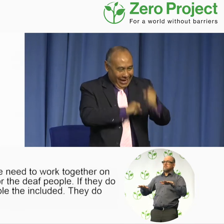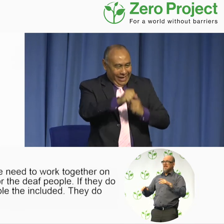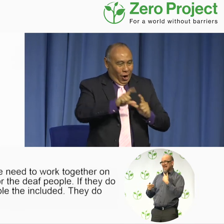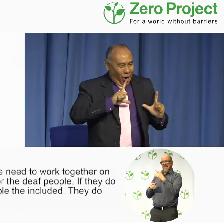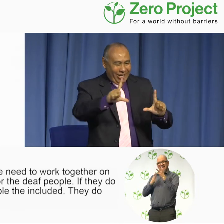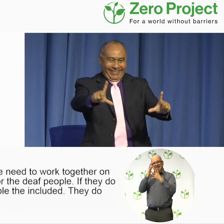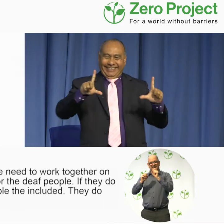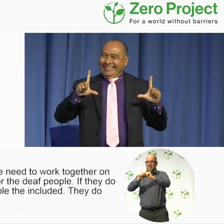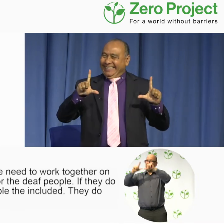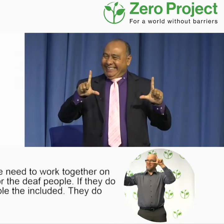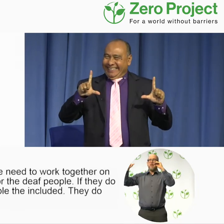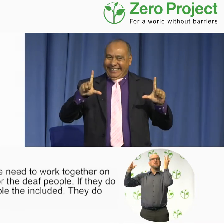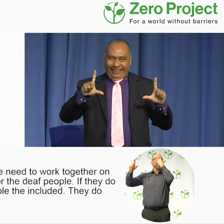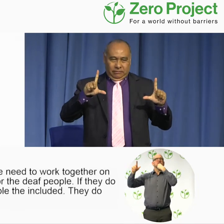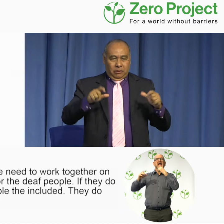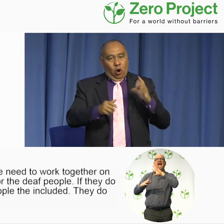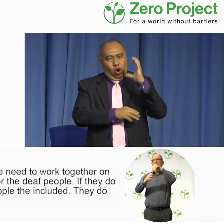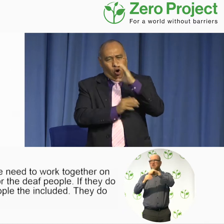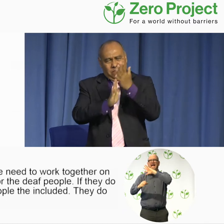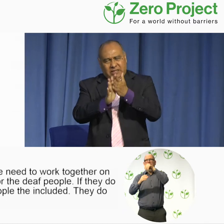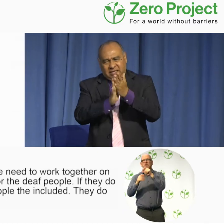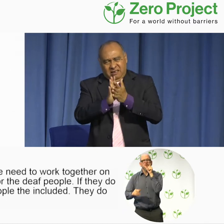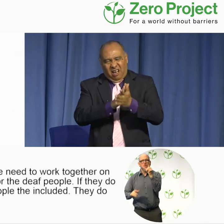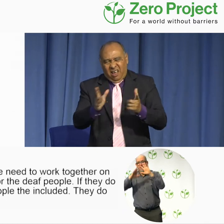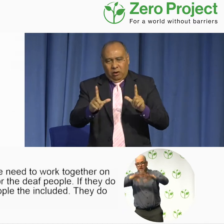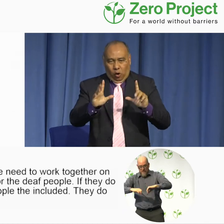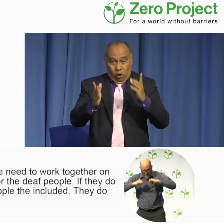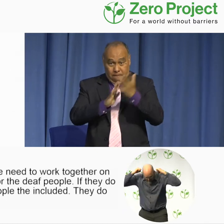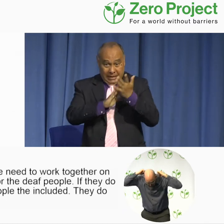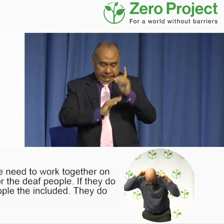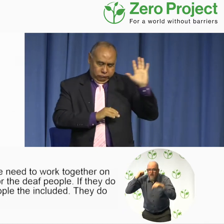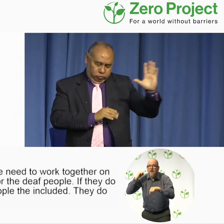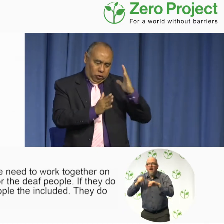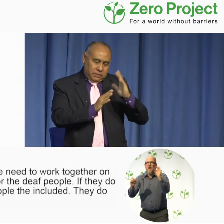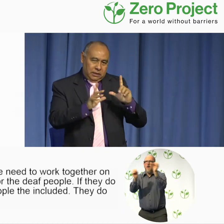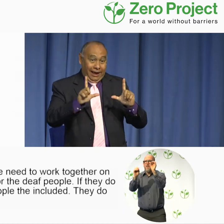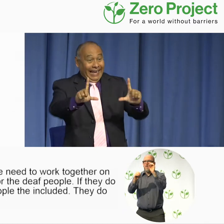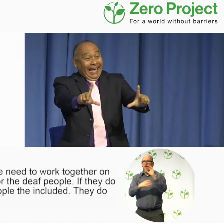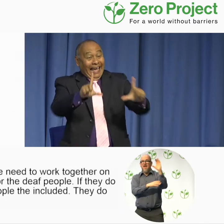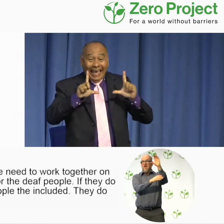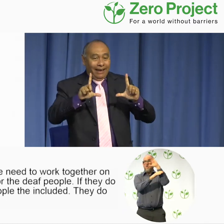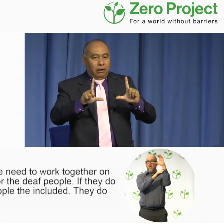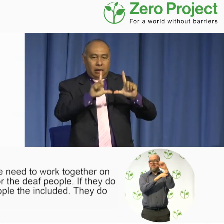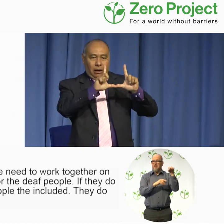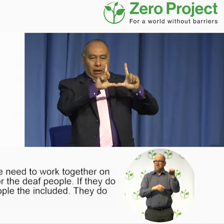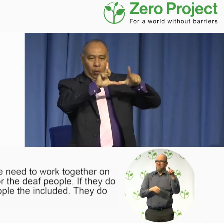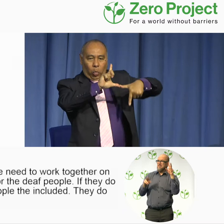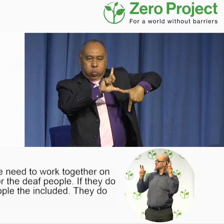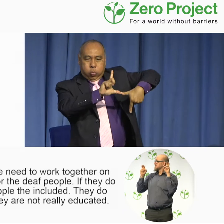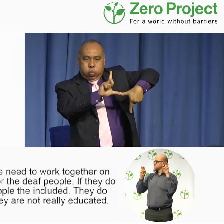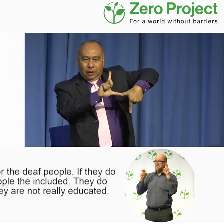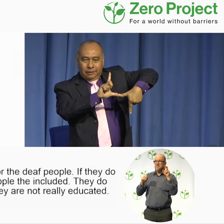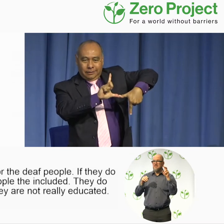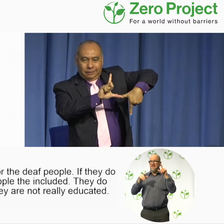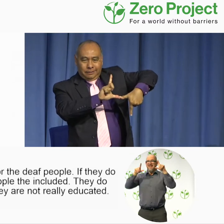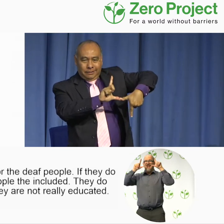nothing. They just throughout the years and receive their diploma, but they are not really